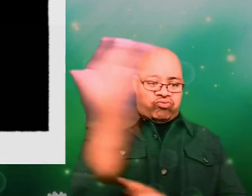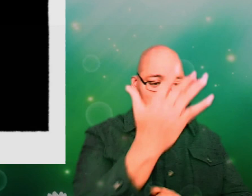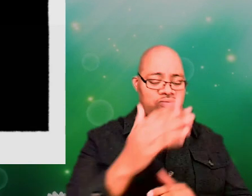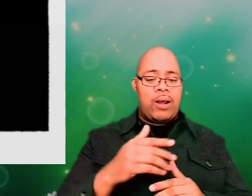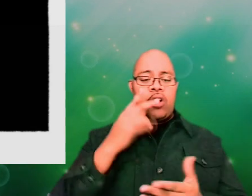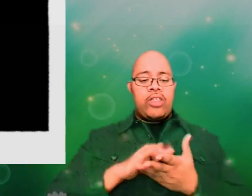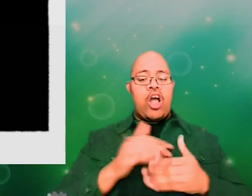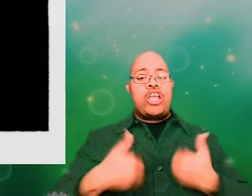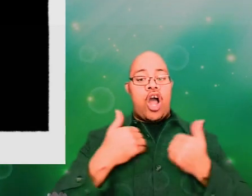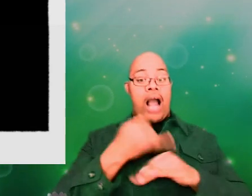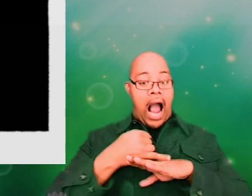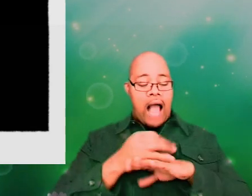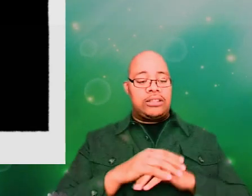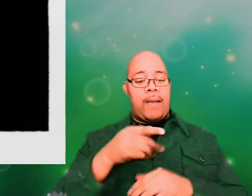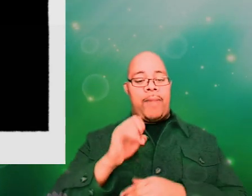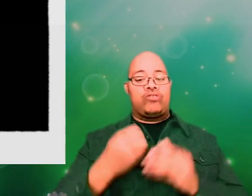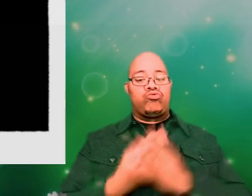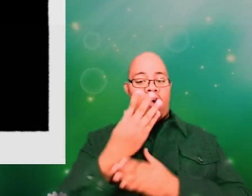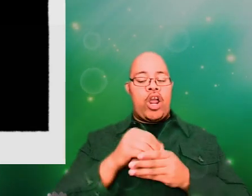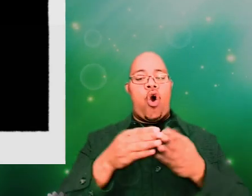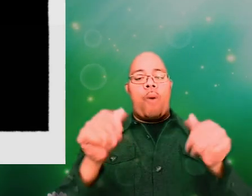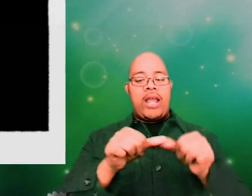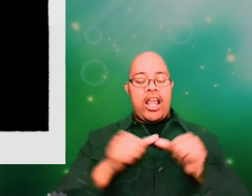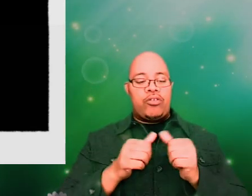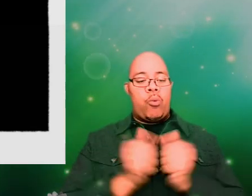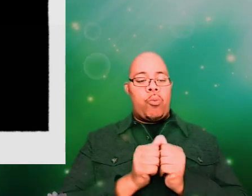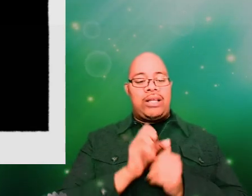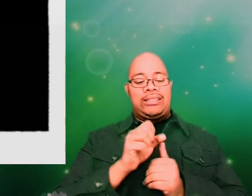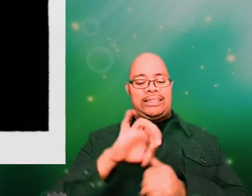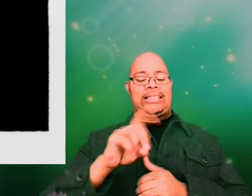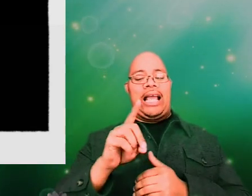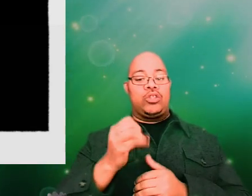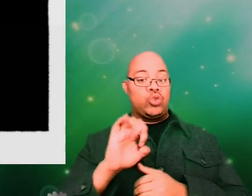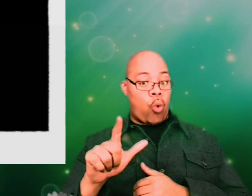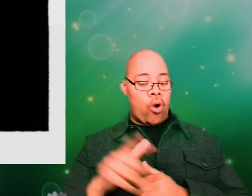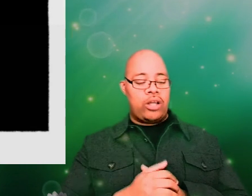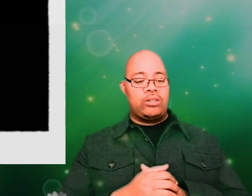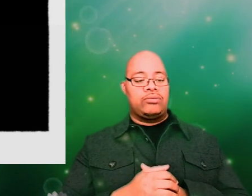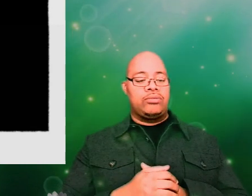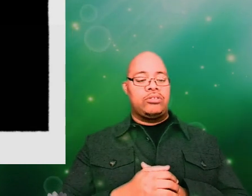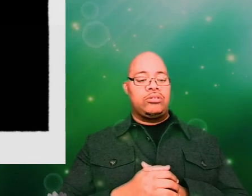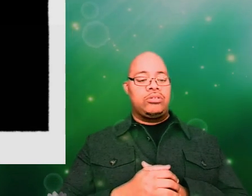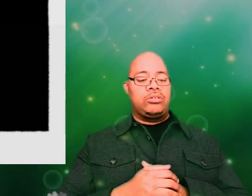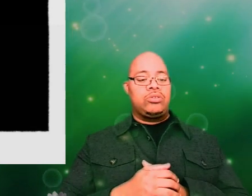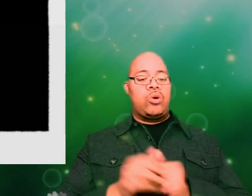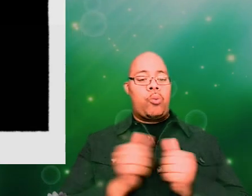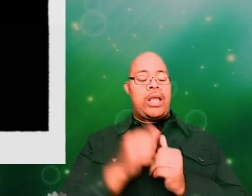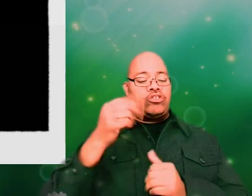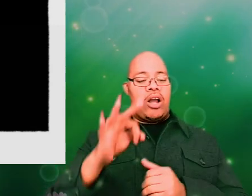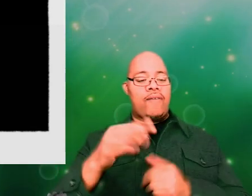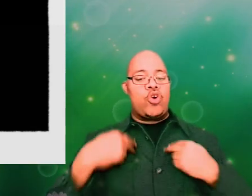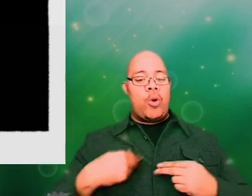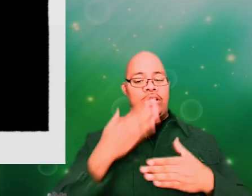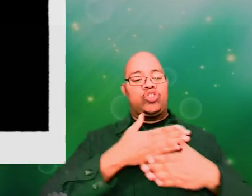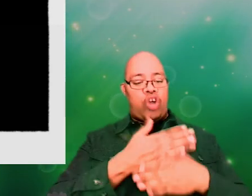barrier islands as pines grow in open areas with sandy or drier soils or just in areas with a history of human